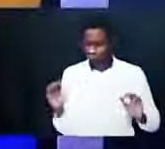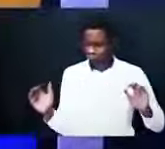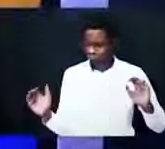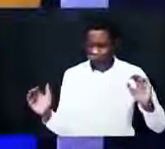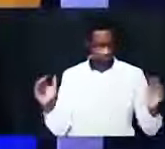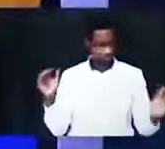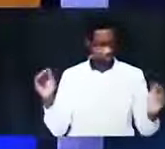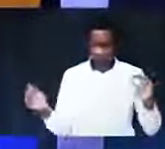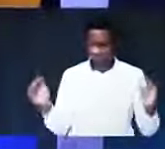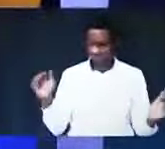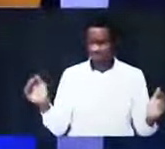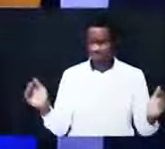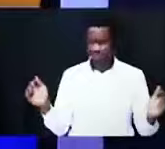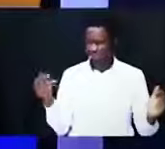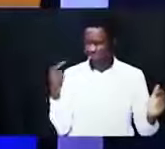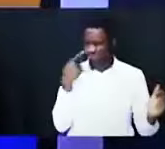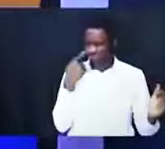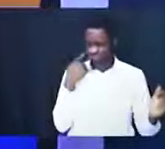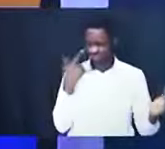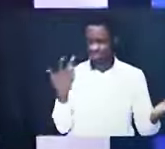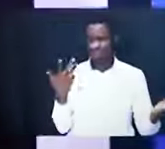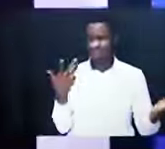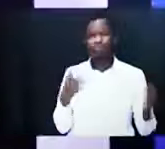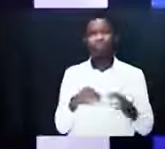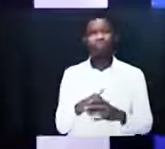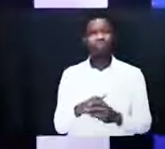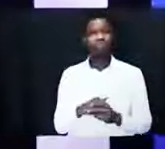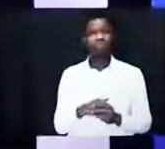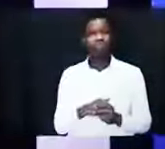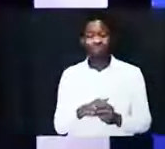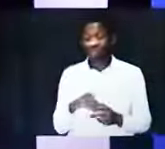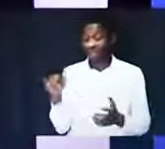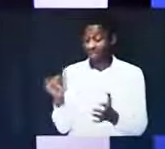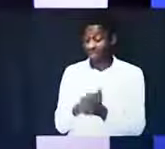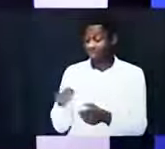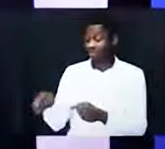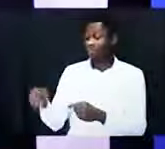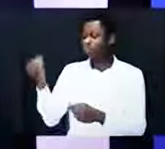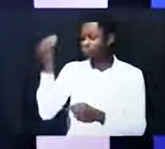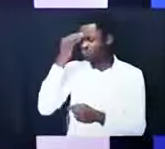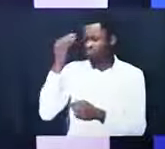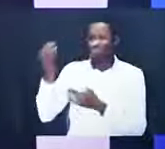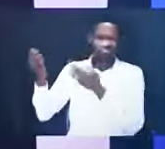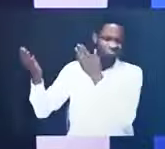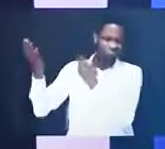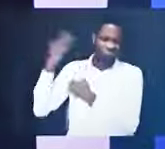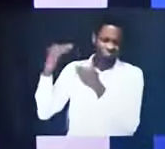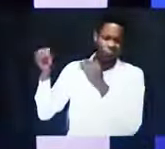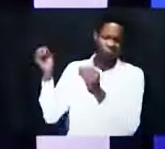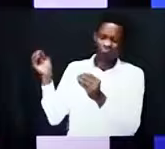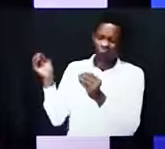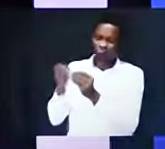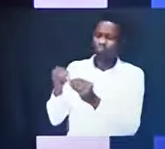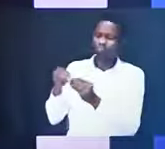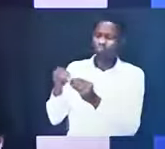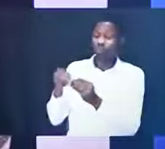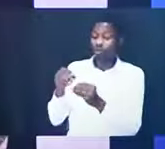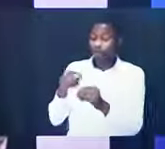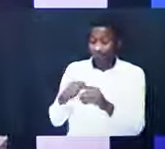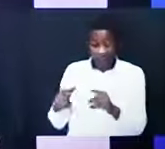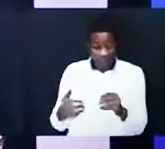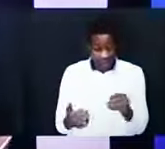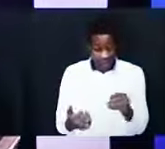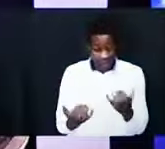The teachers of the law. That they have known all the while. They were comparing